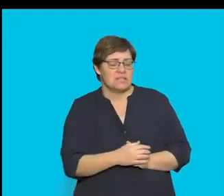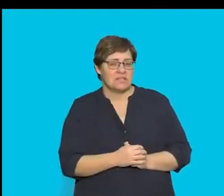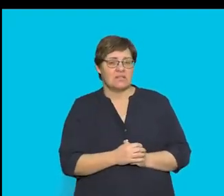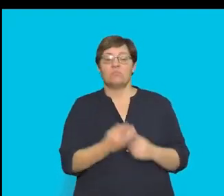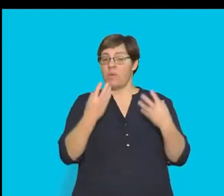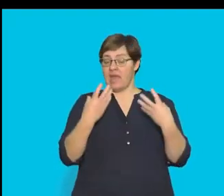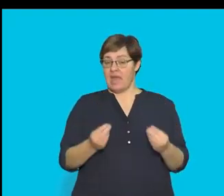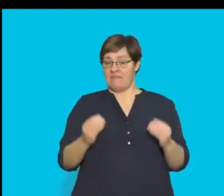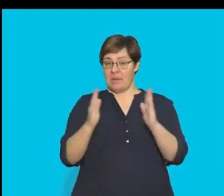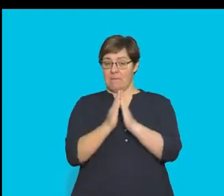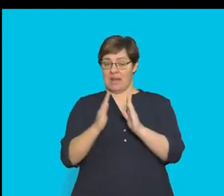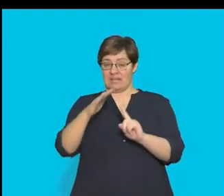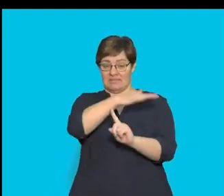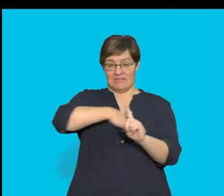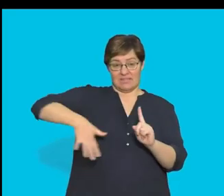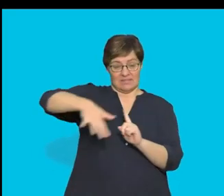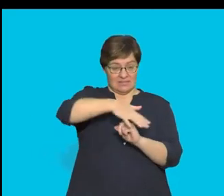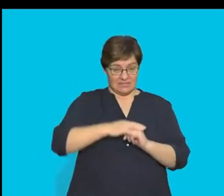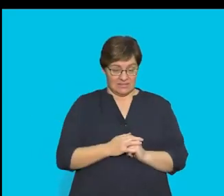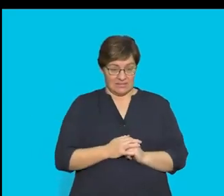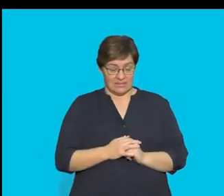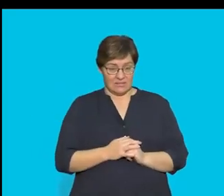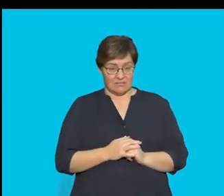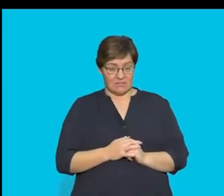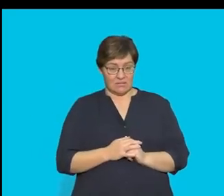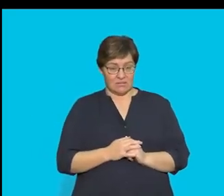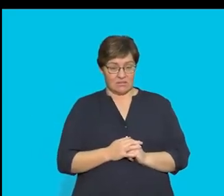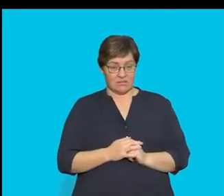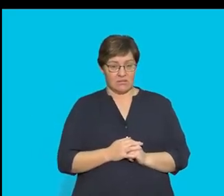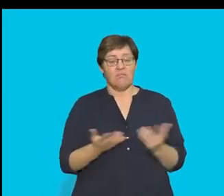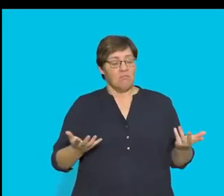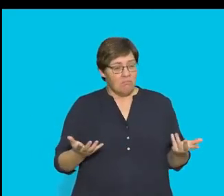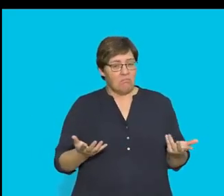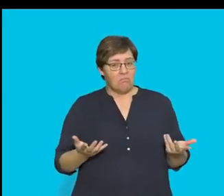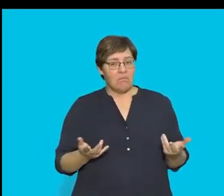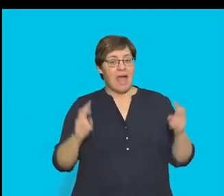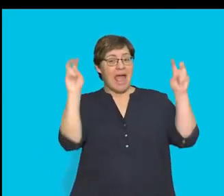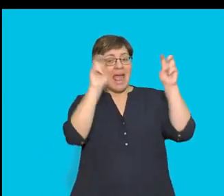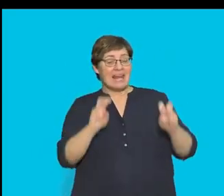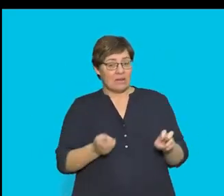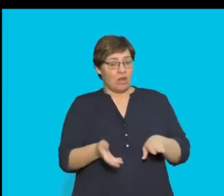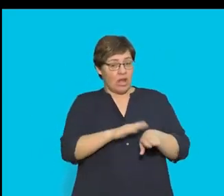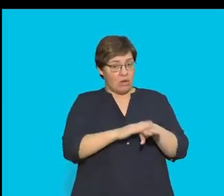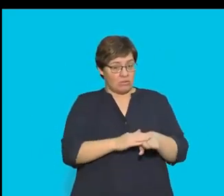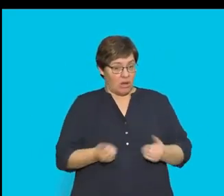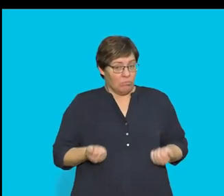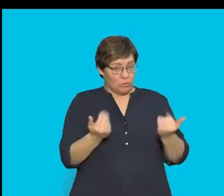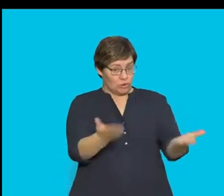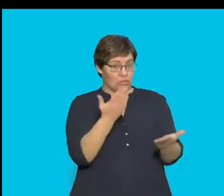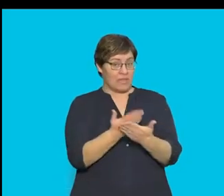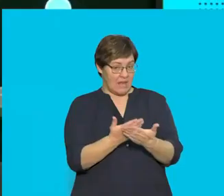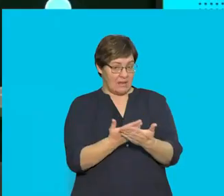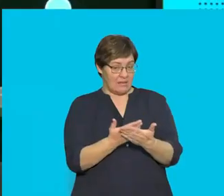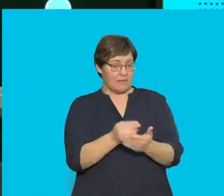field, can we produce some sort of electric current? That's known as electromagnetic